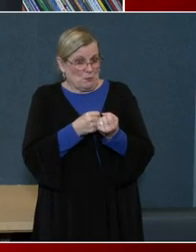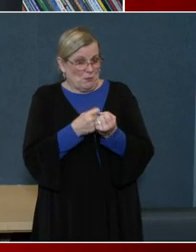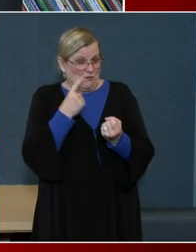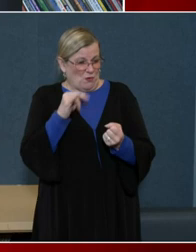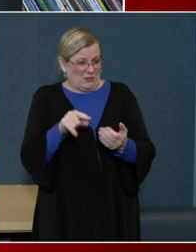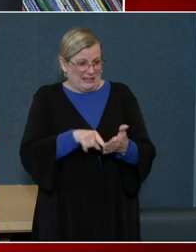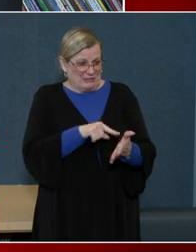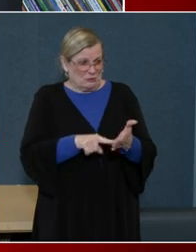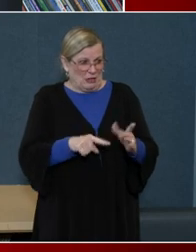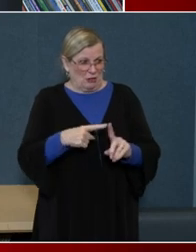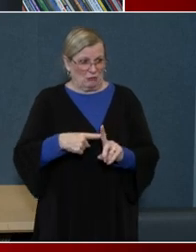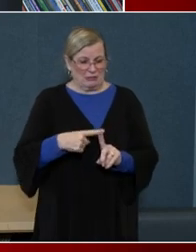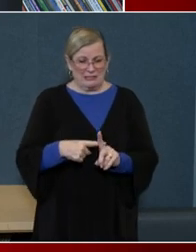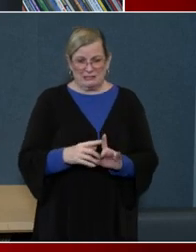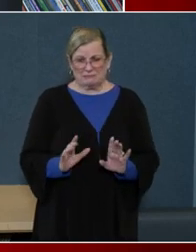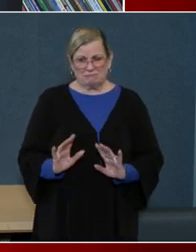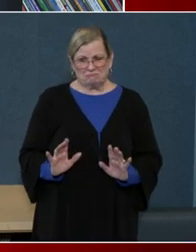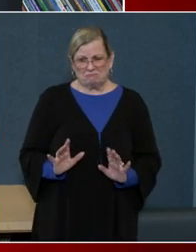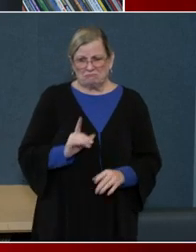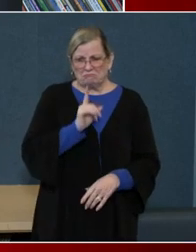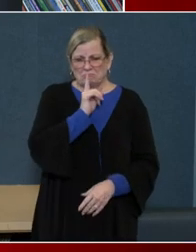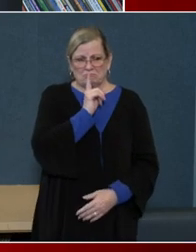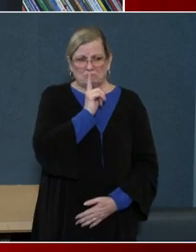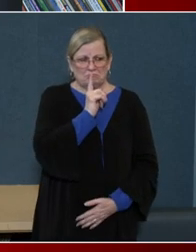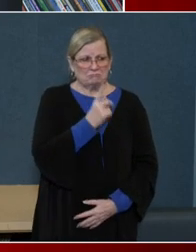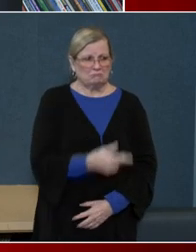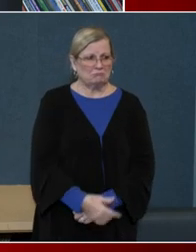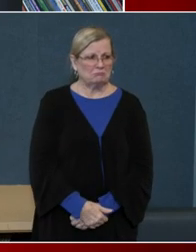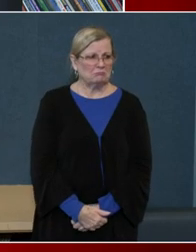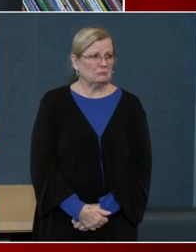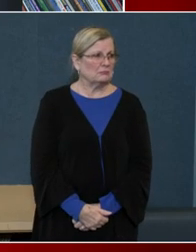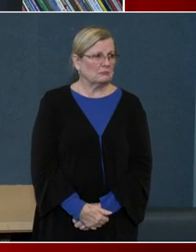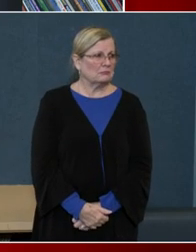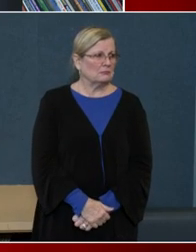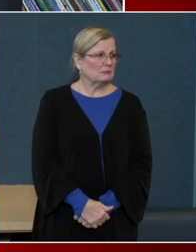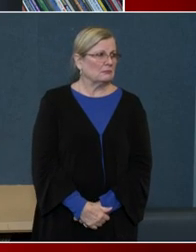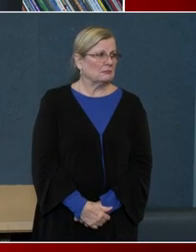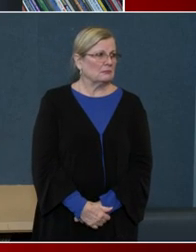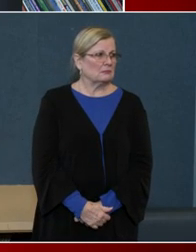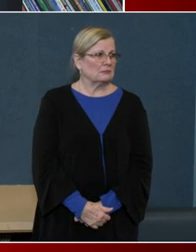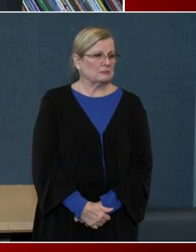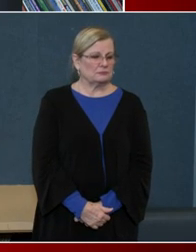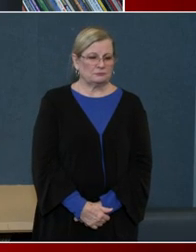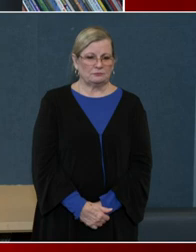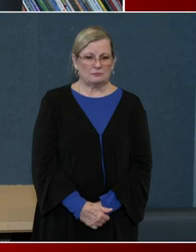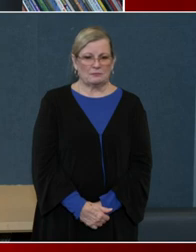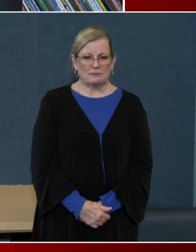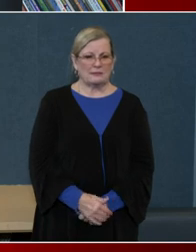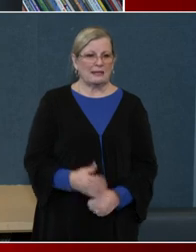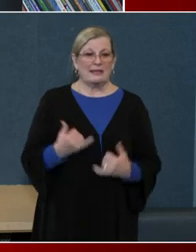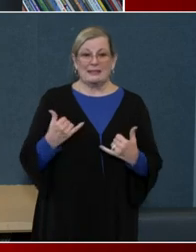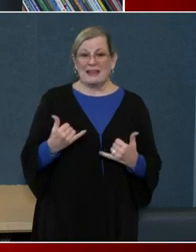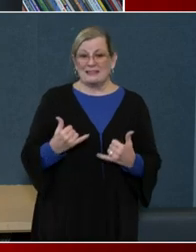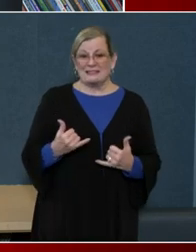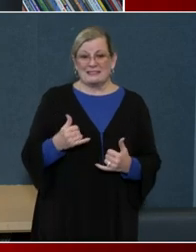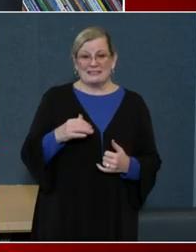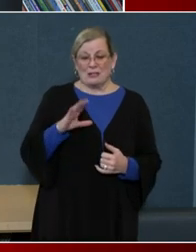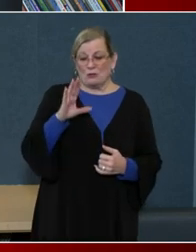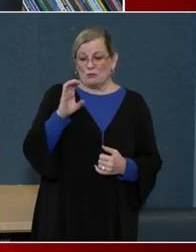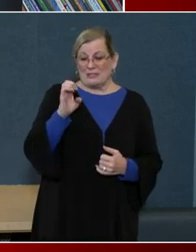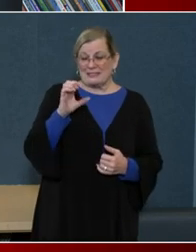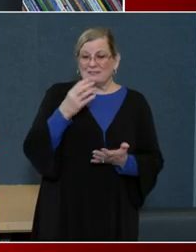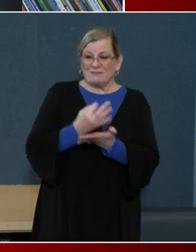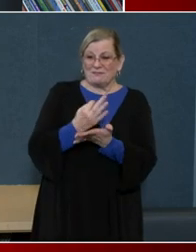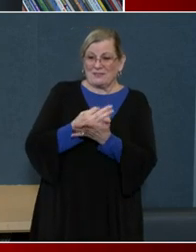Everybody's hurting here, both tenants as well as property owners in this recession. This bill looks at